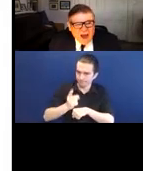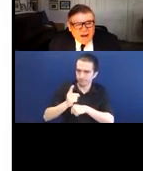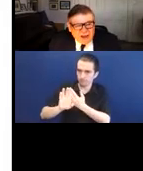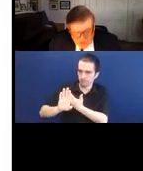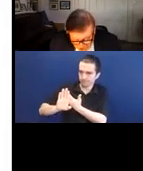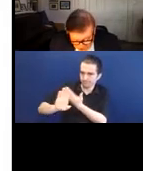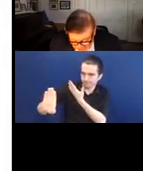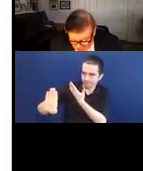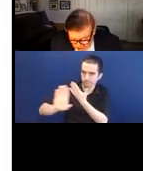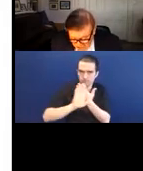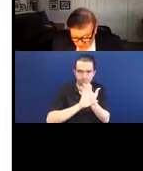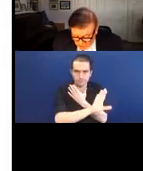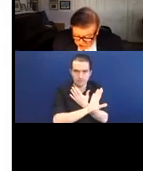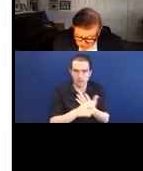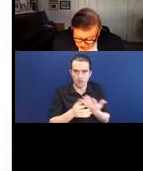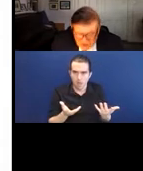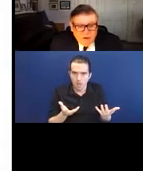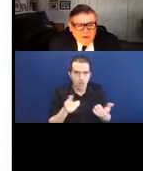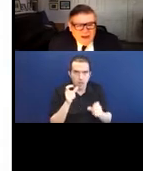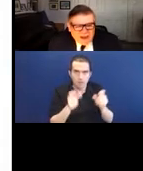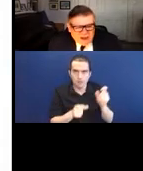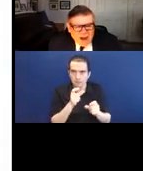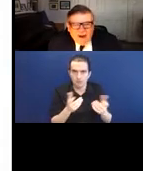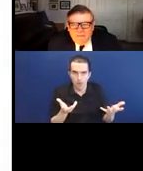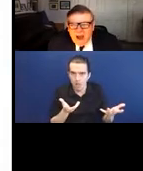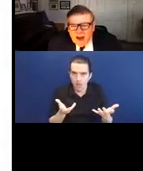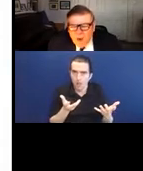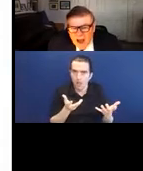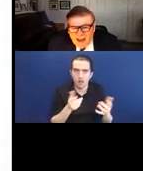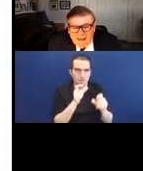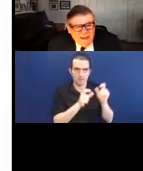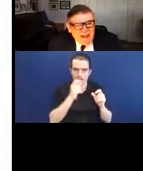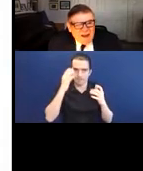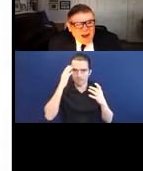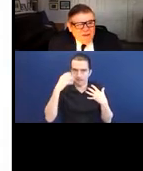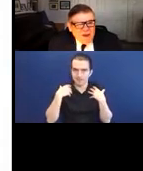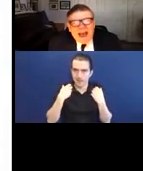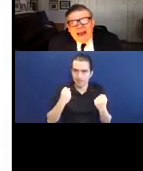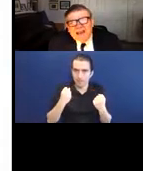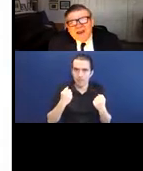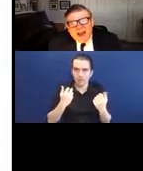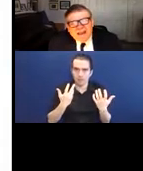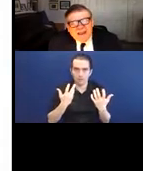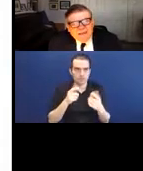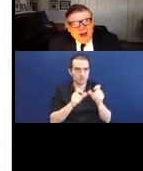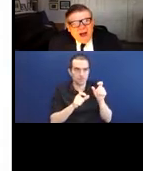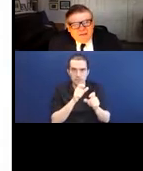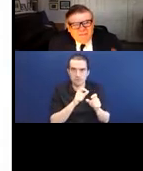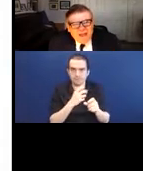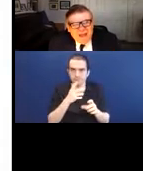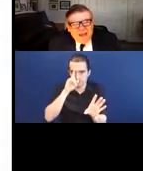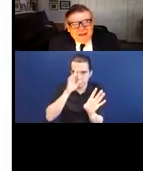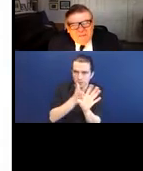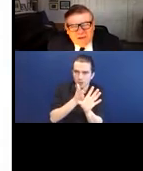the higher risk groups, but also on the general population. So in a way, COVID has created, apart